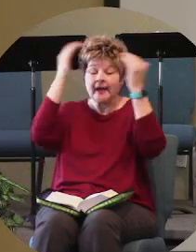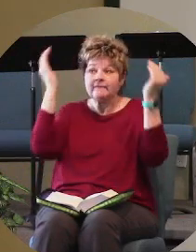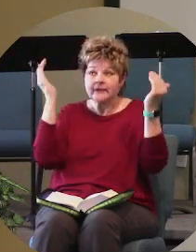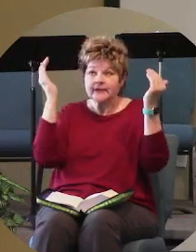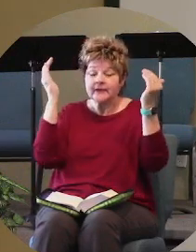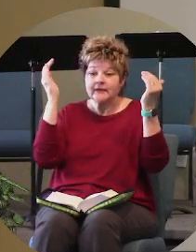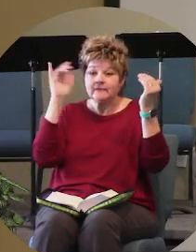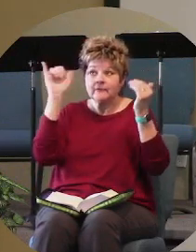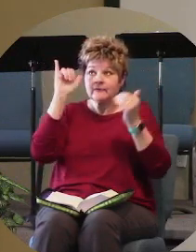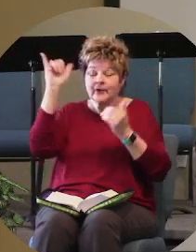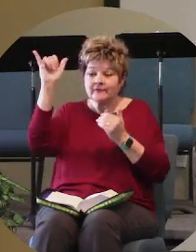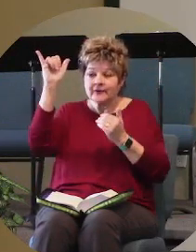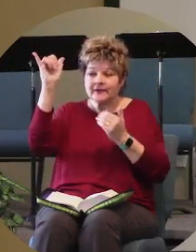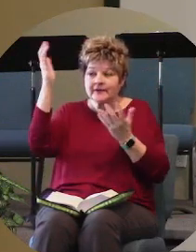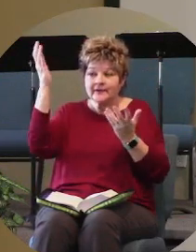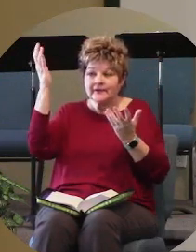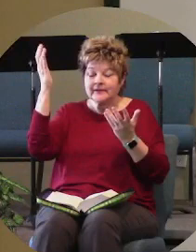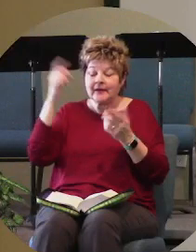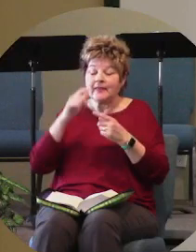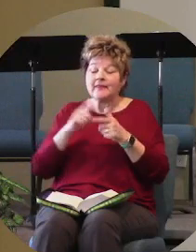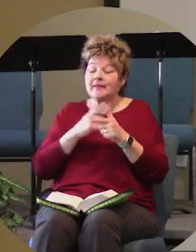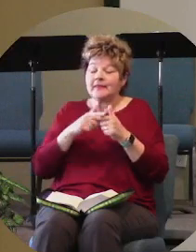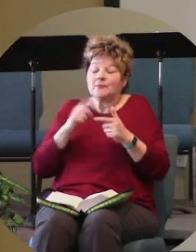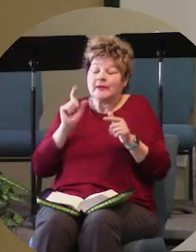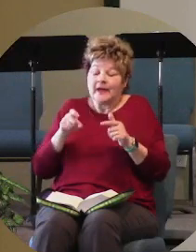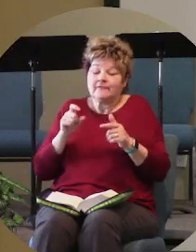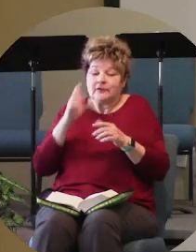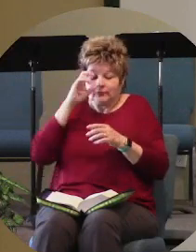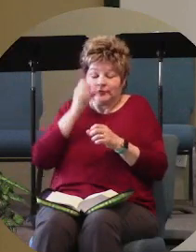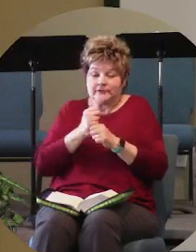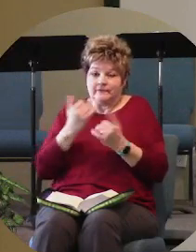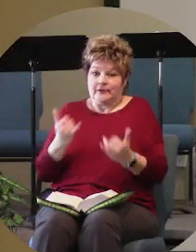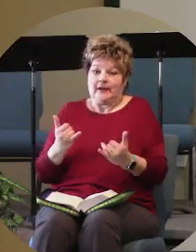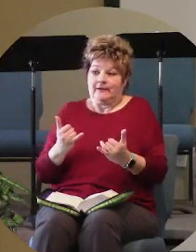trust him for eternity, then we have to trust him for now.